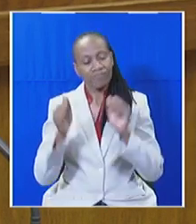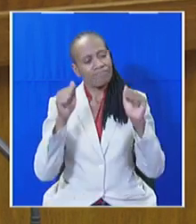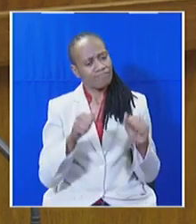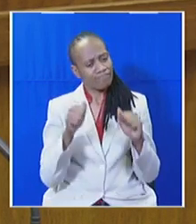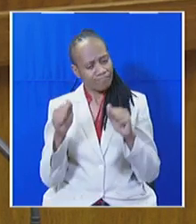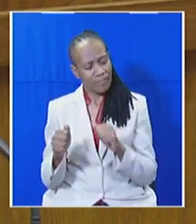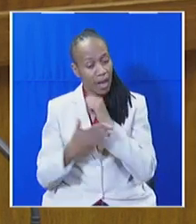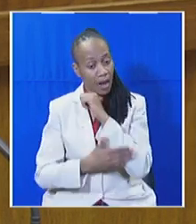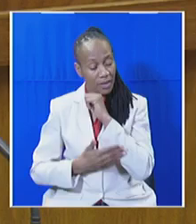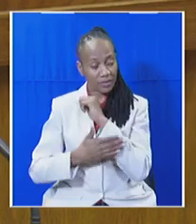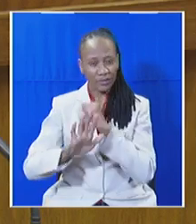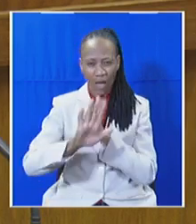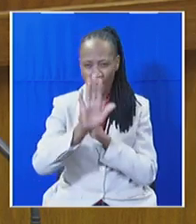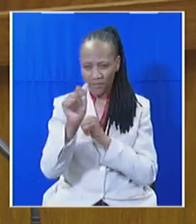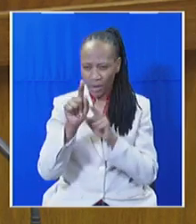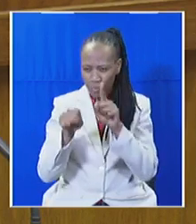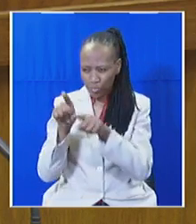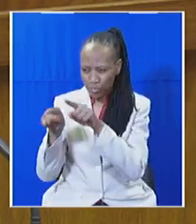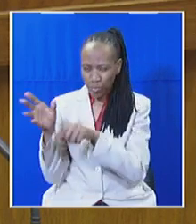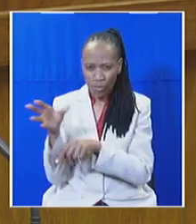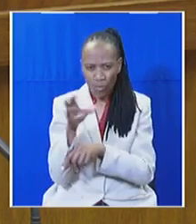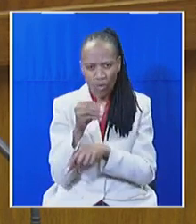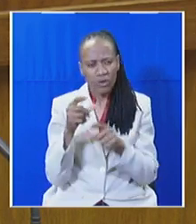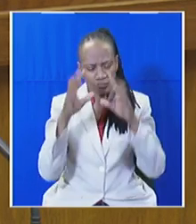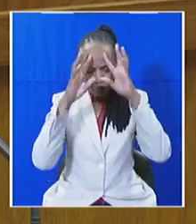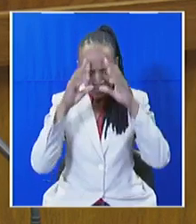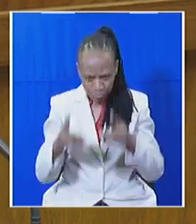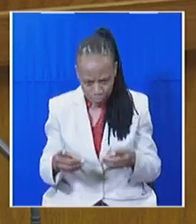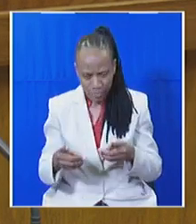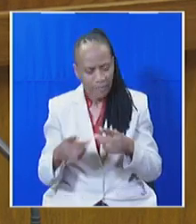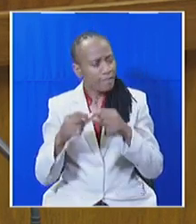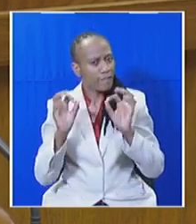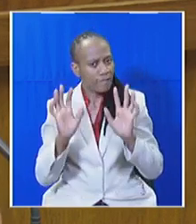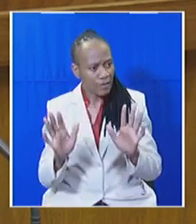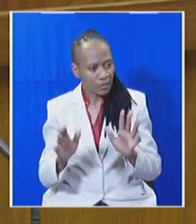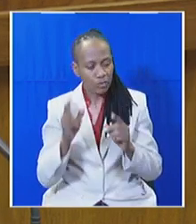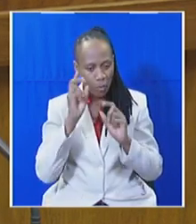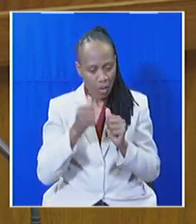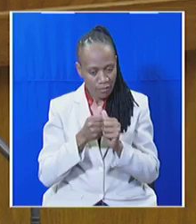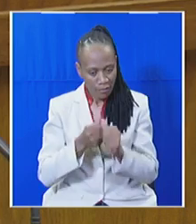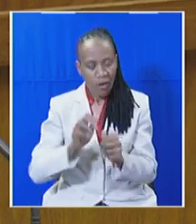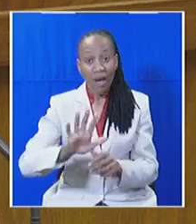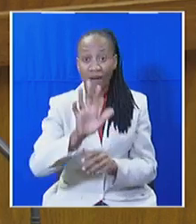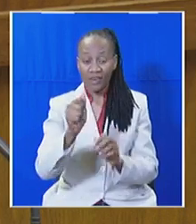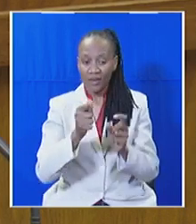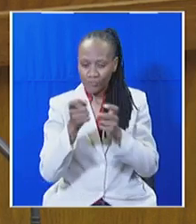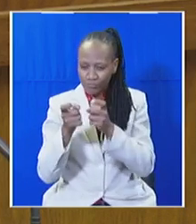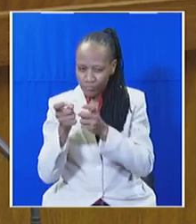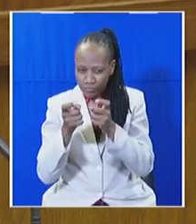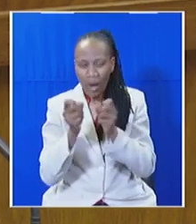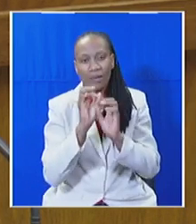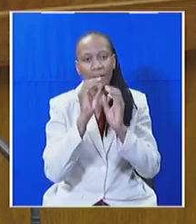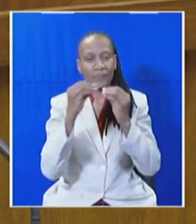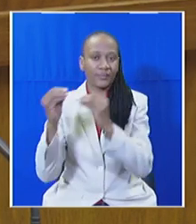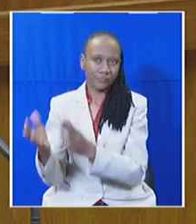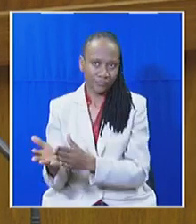countries have taken a decision to industrialize the continent. It were also